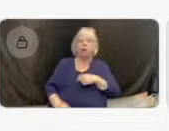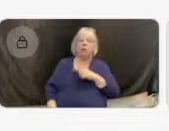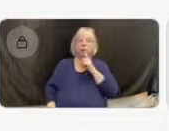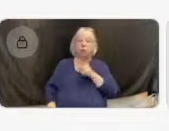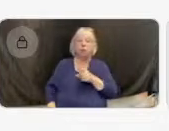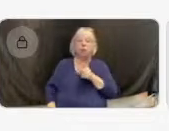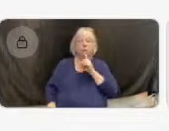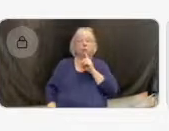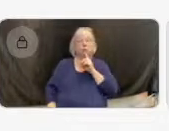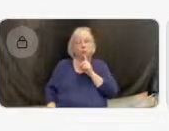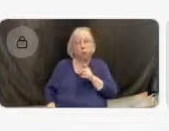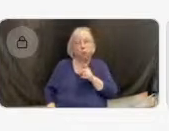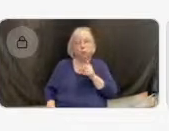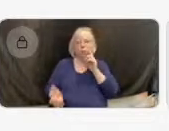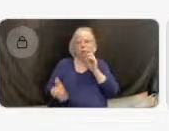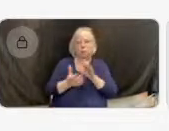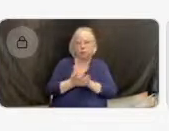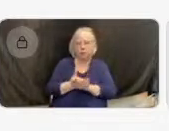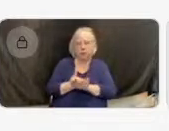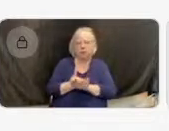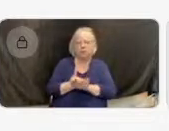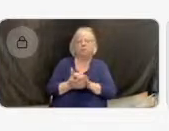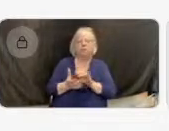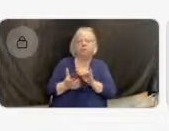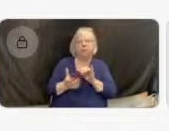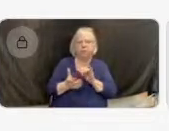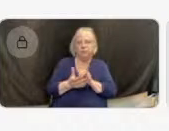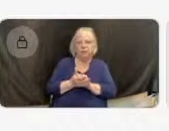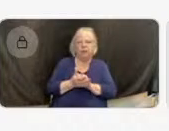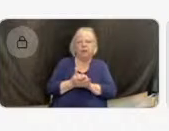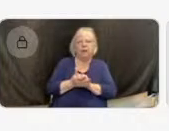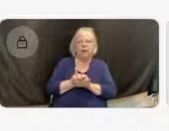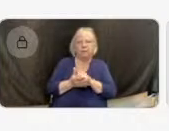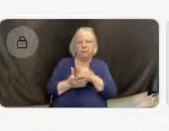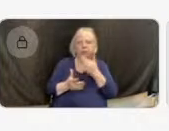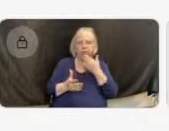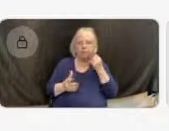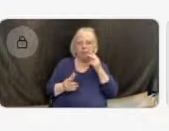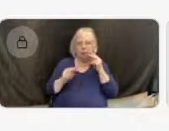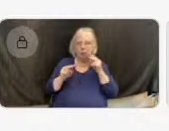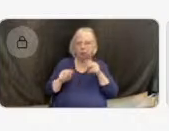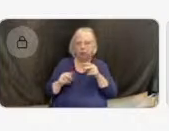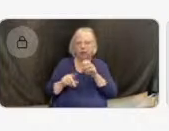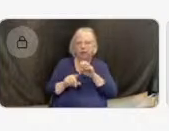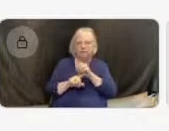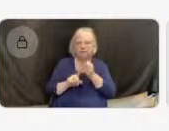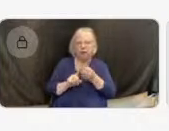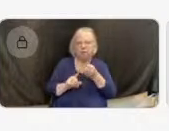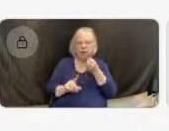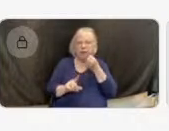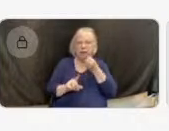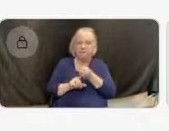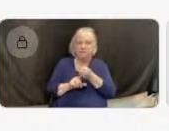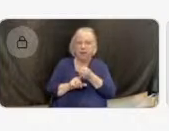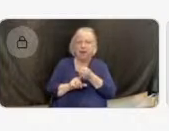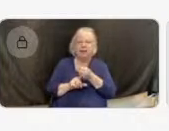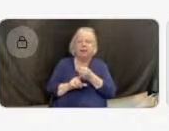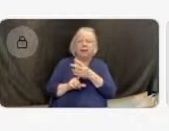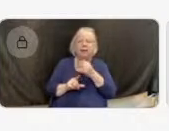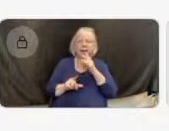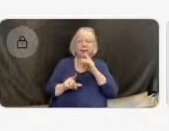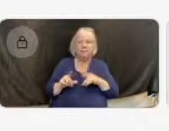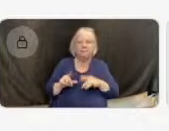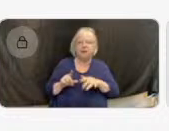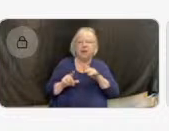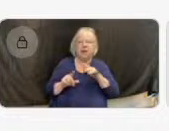truly believe that a closer look at an environmental impact flood study needs to be done before